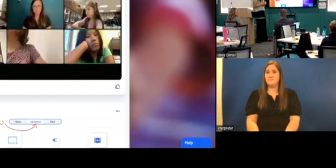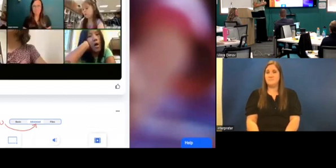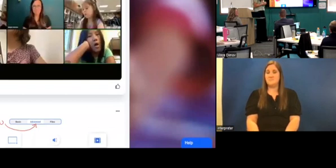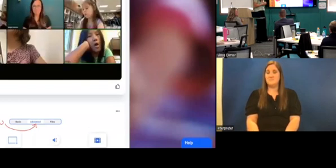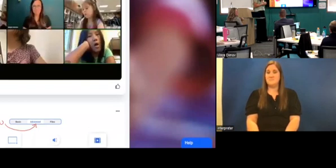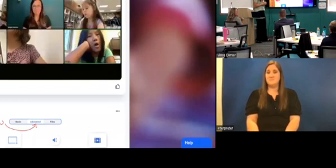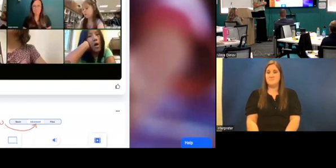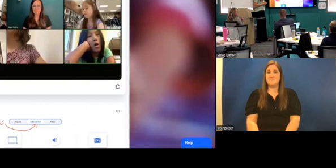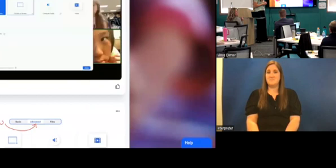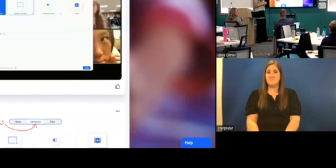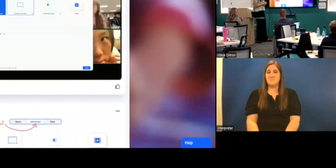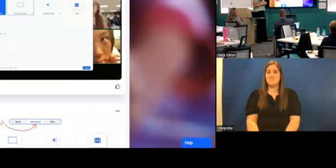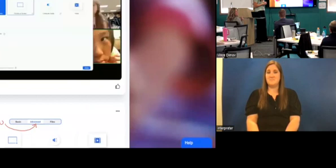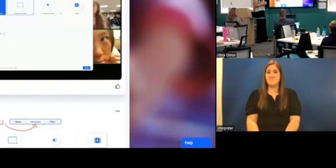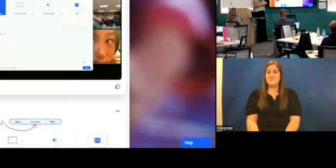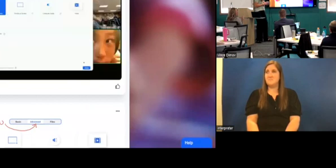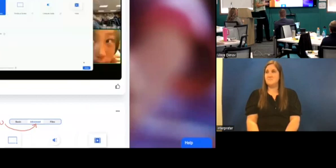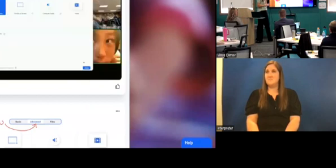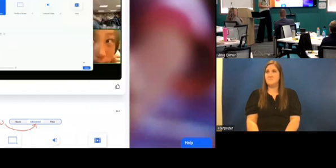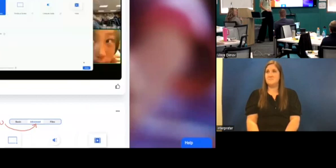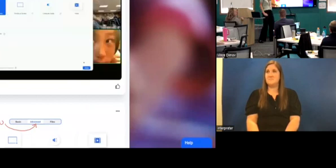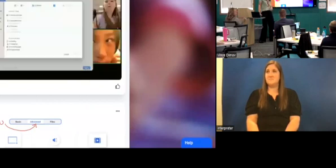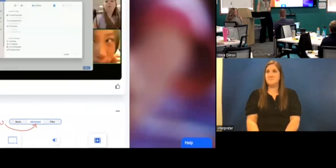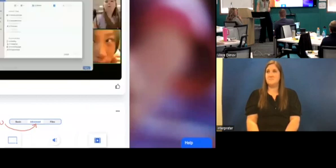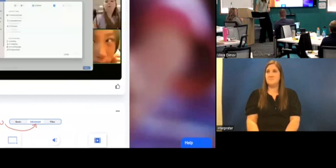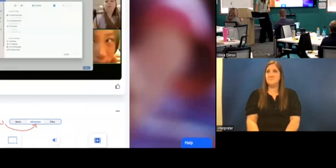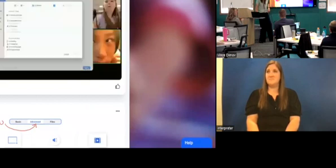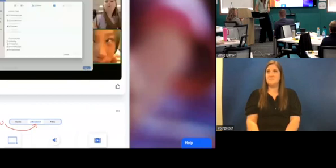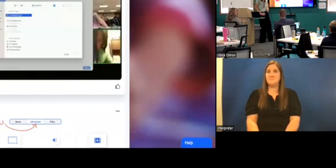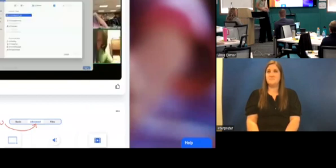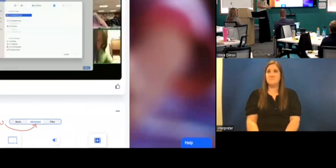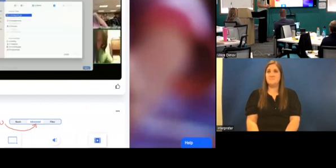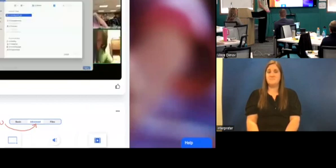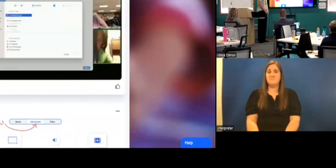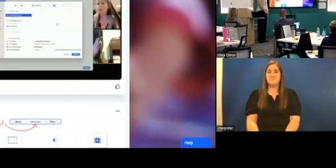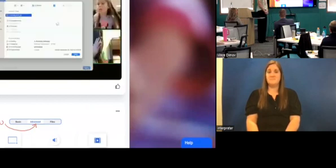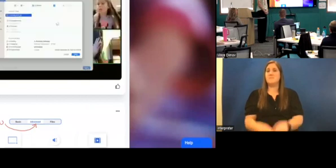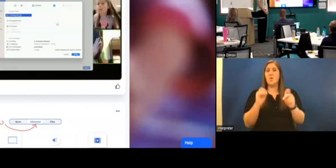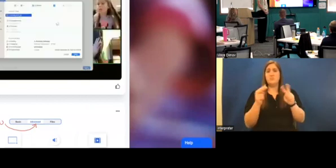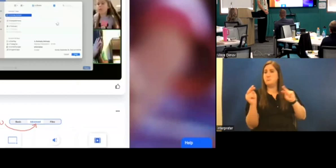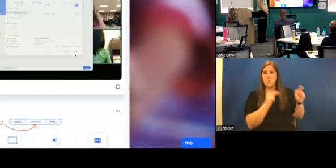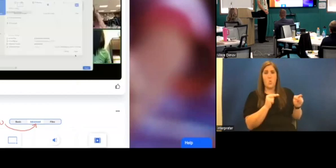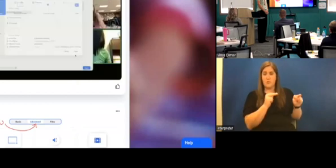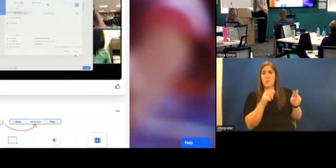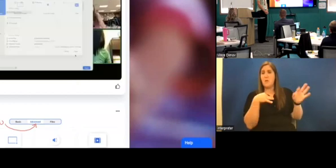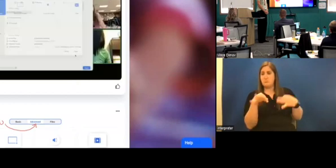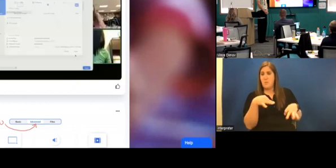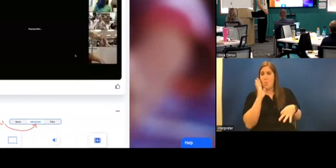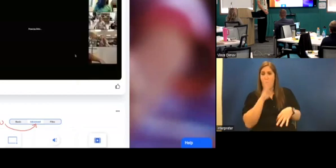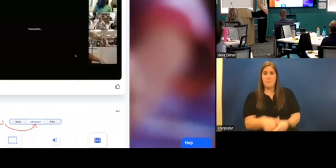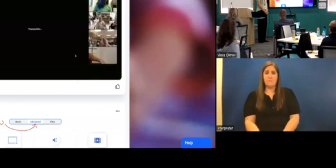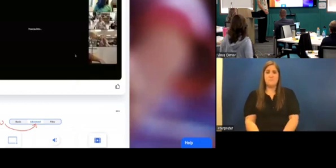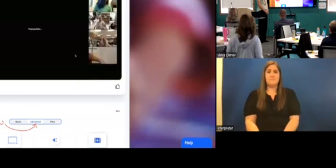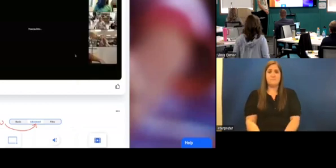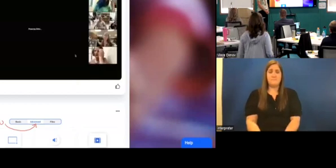Oh, it's very choppy and slow. Okay, so what you do, just watch it, and then I'll explain.